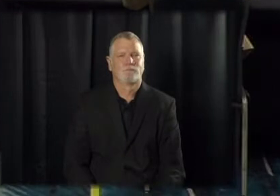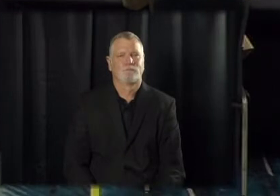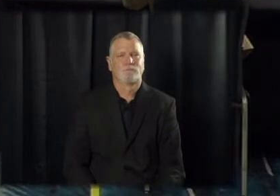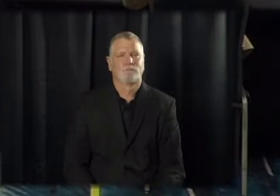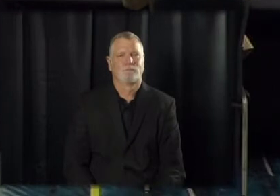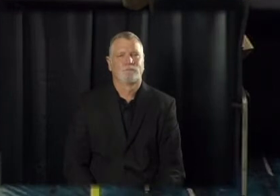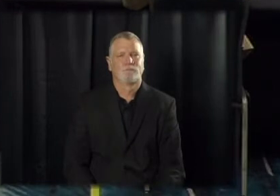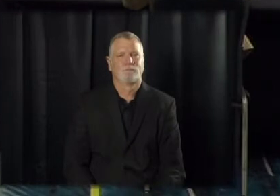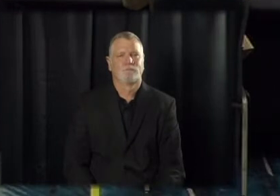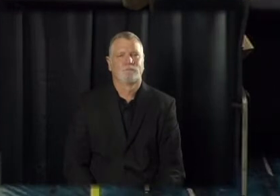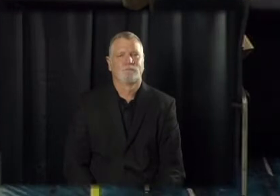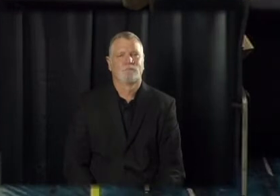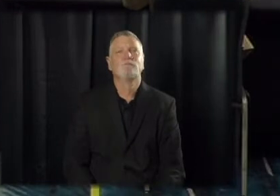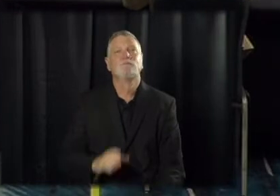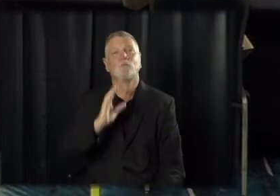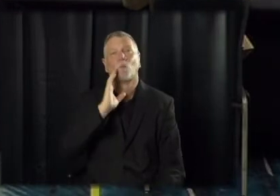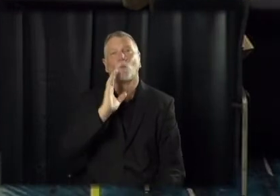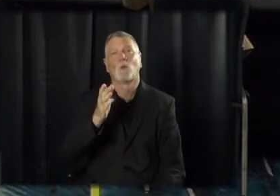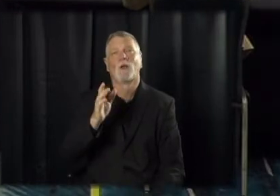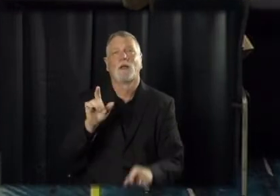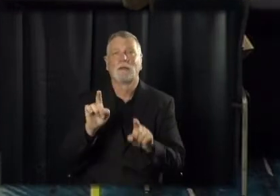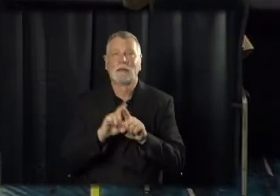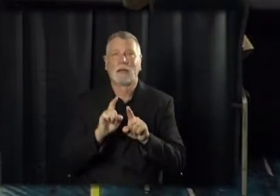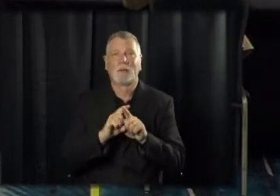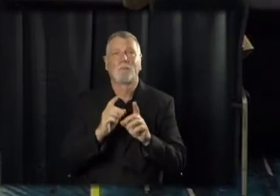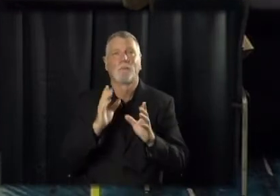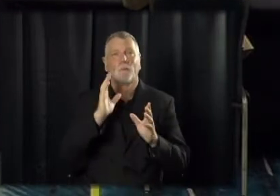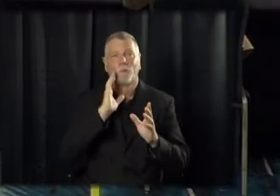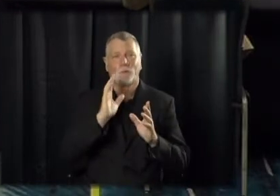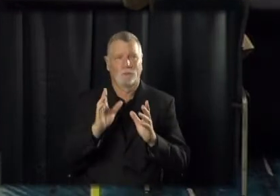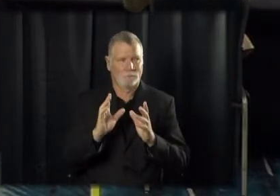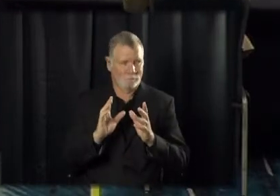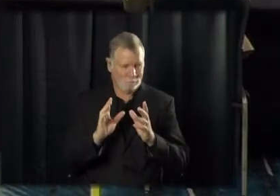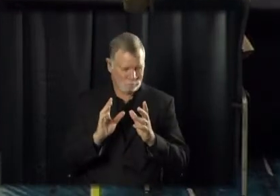So let's turn and we'll do the same thing. We'll